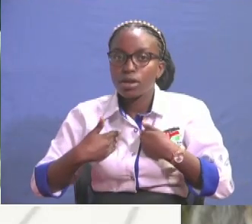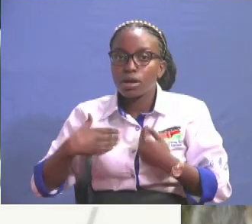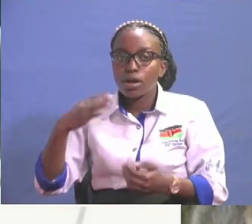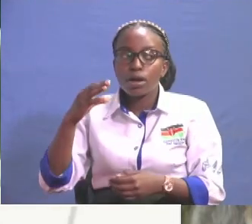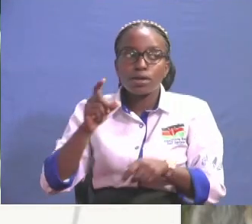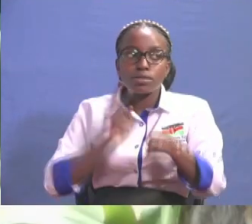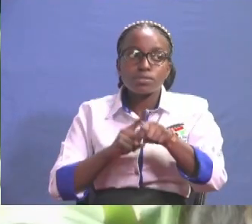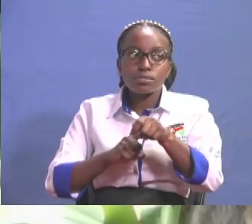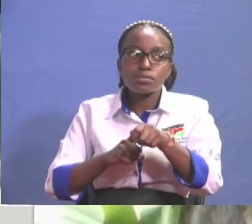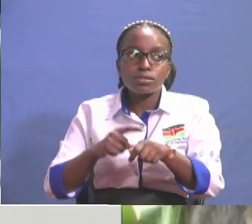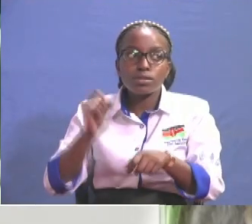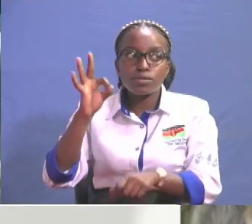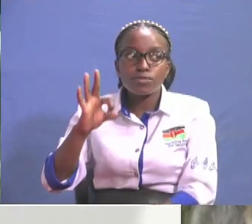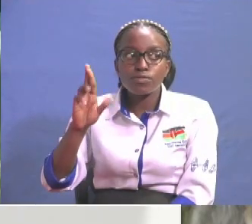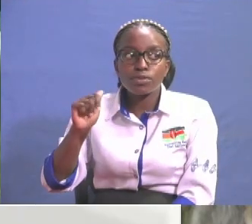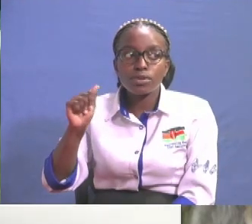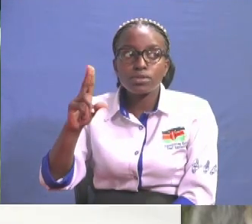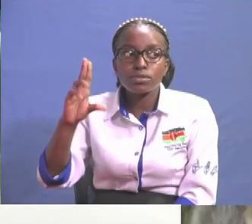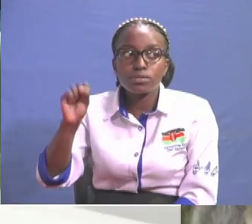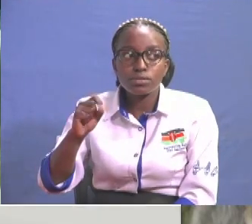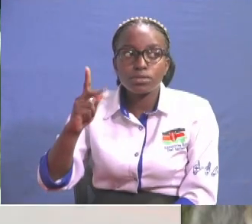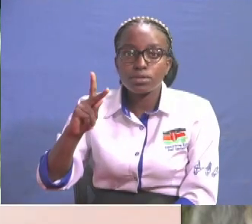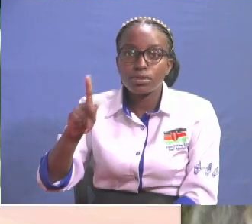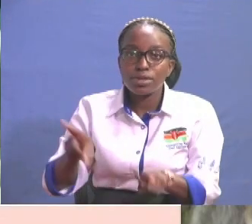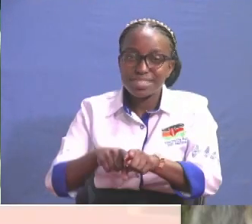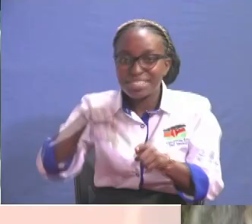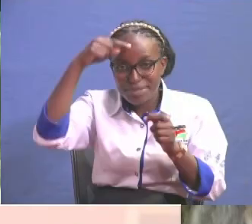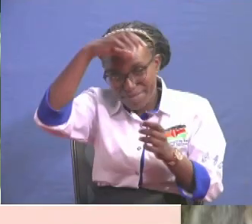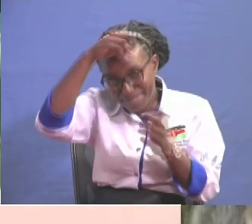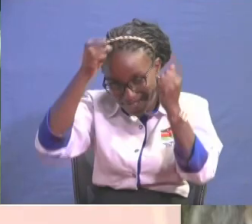known as frass, obtained from black soldier fly farming